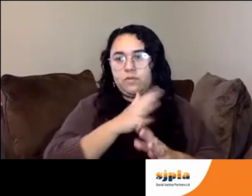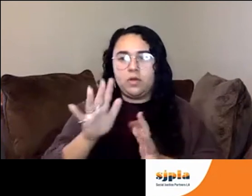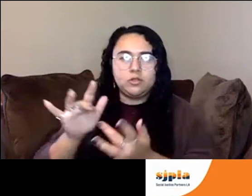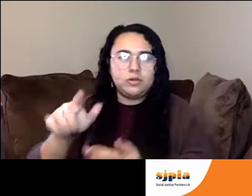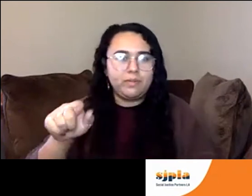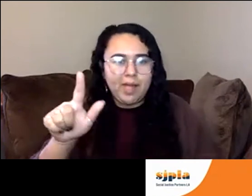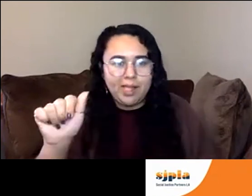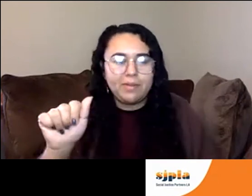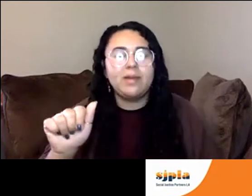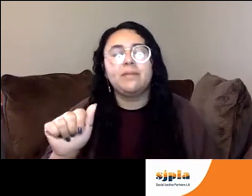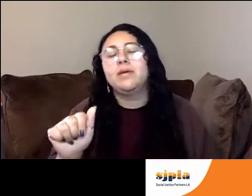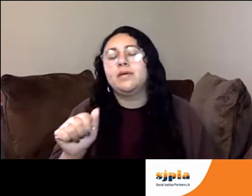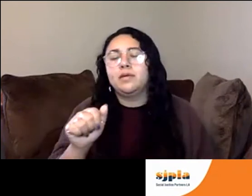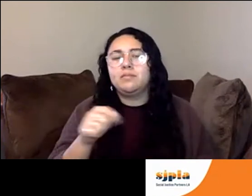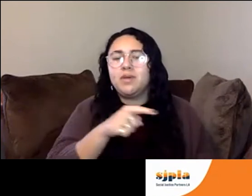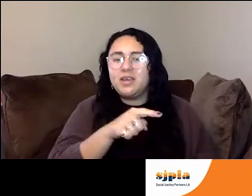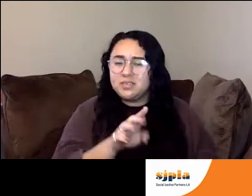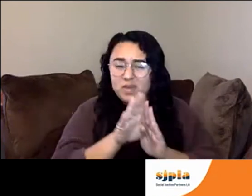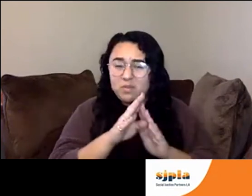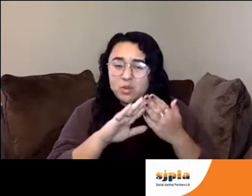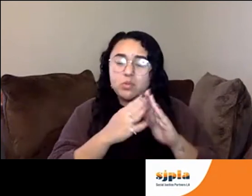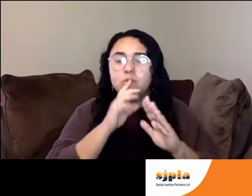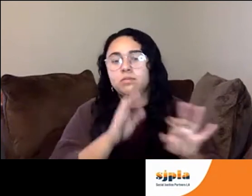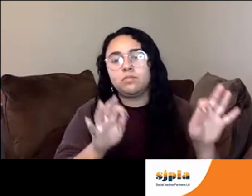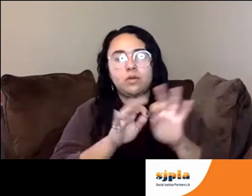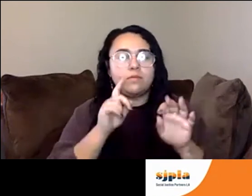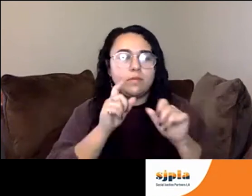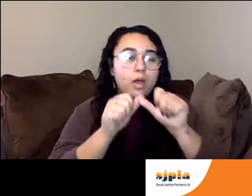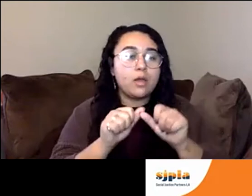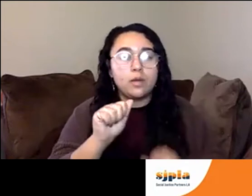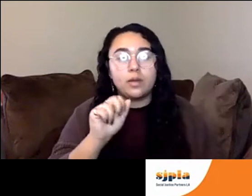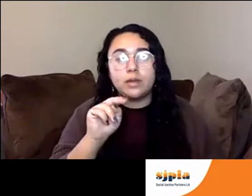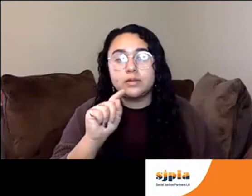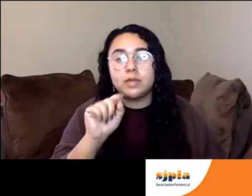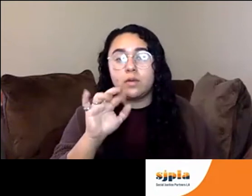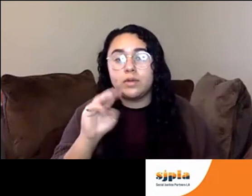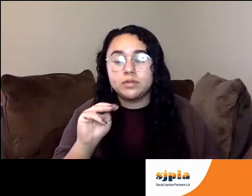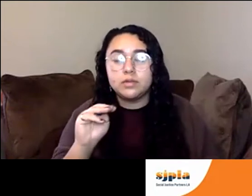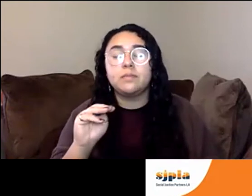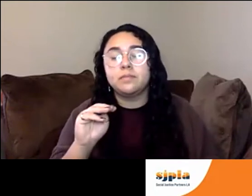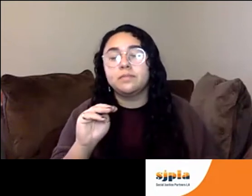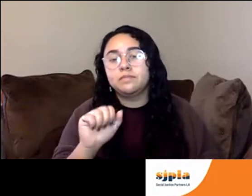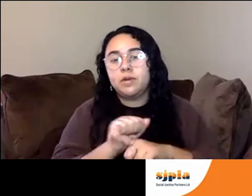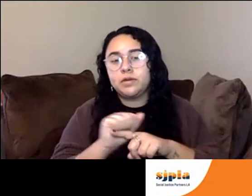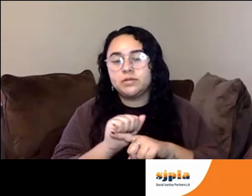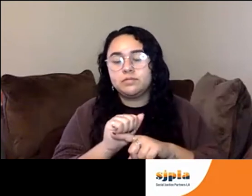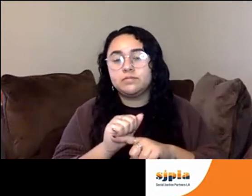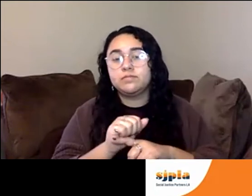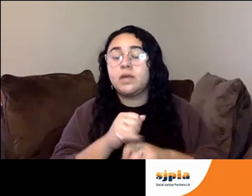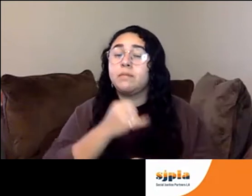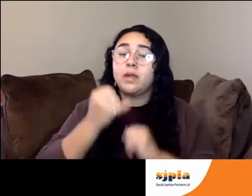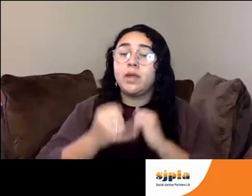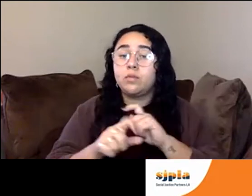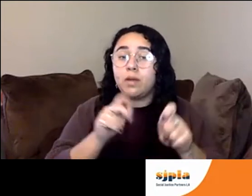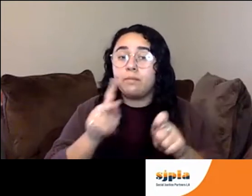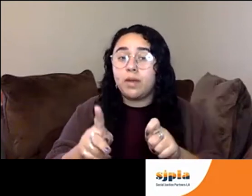important to my ongoing anti-racism learning and practices. So I'll just end it with a biggest takeaway, which is how the awareness and